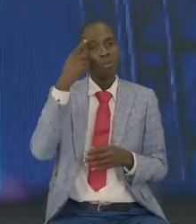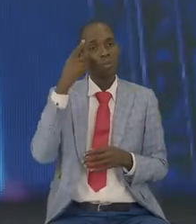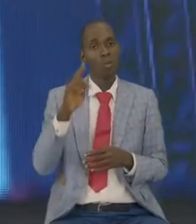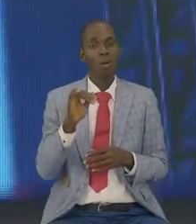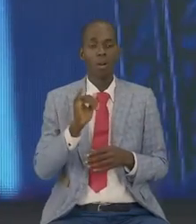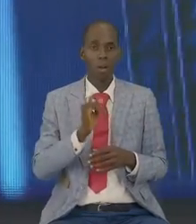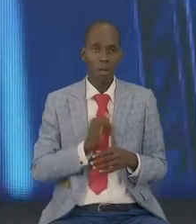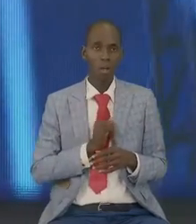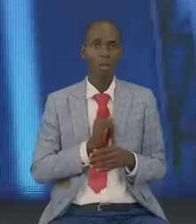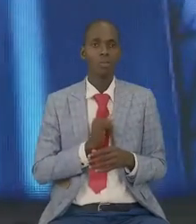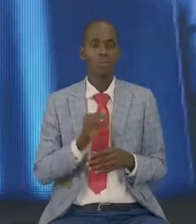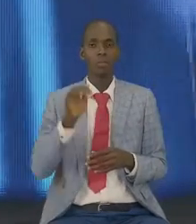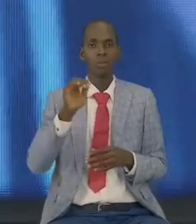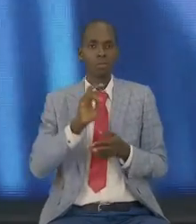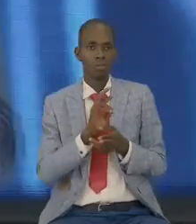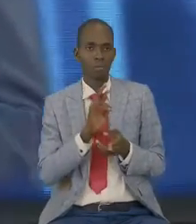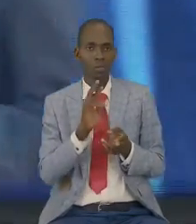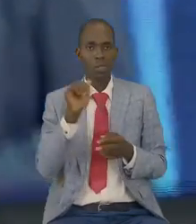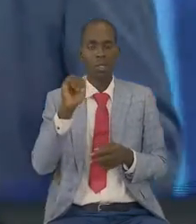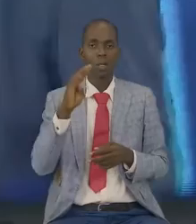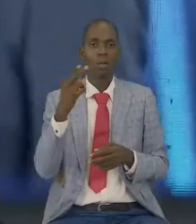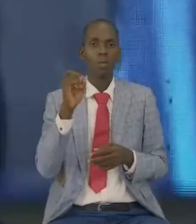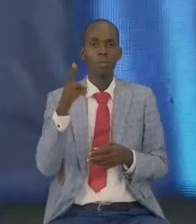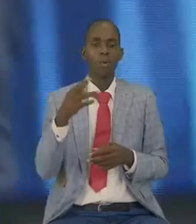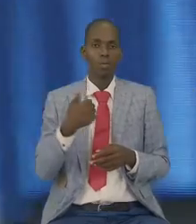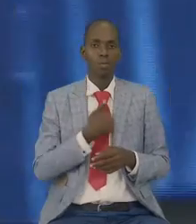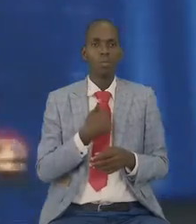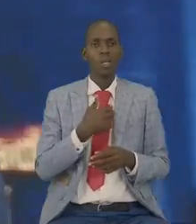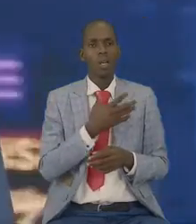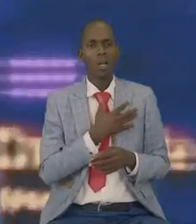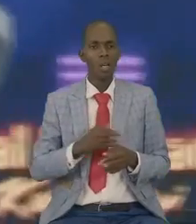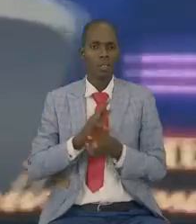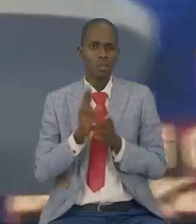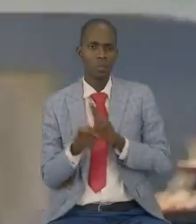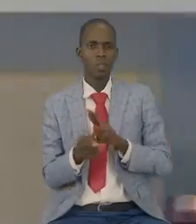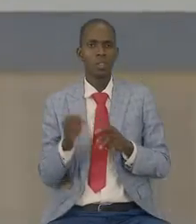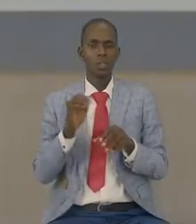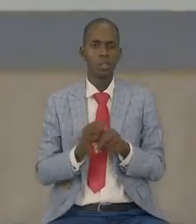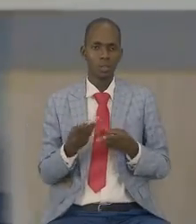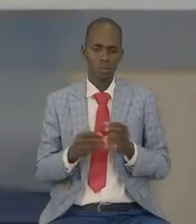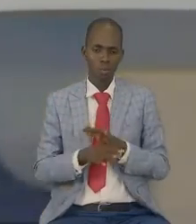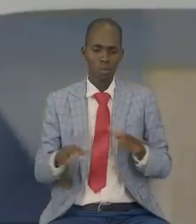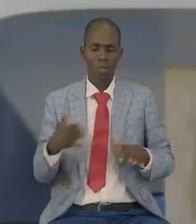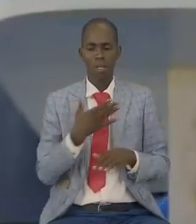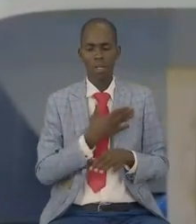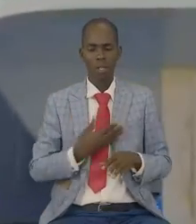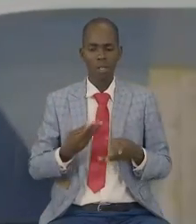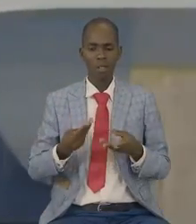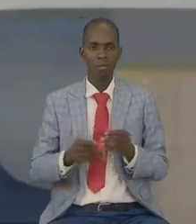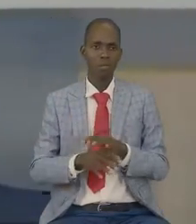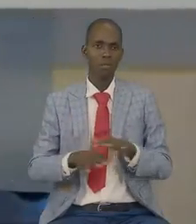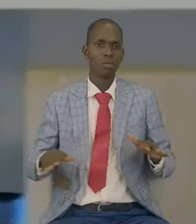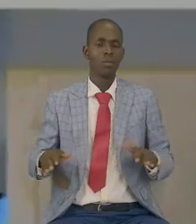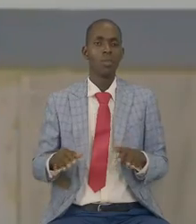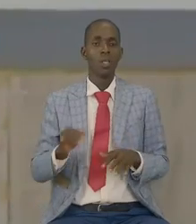myself and repent in dust and ashes. I have concentrated on I, the day